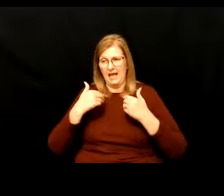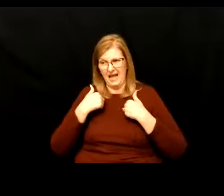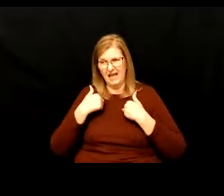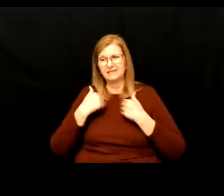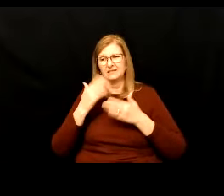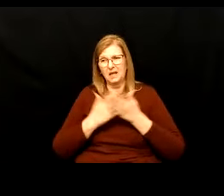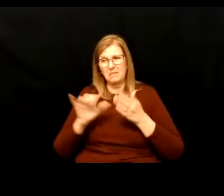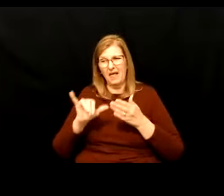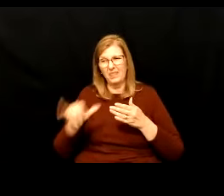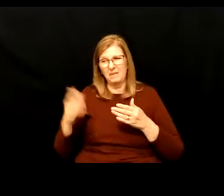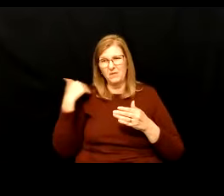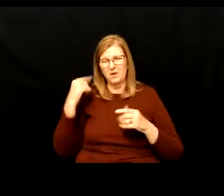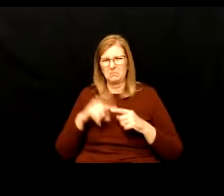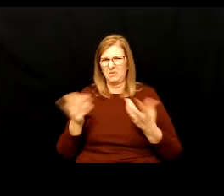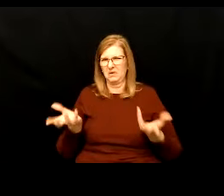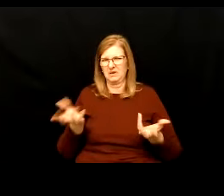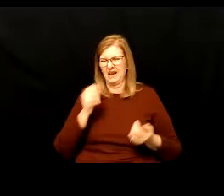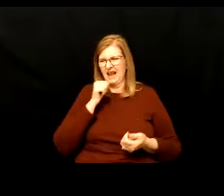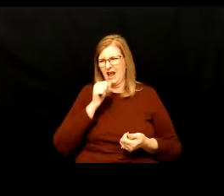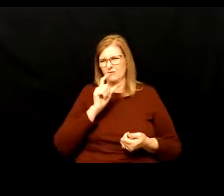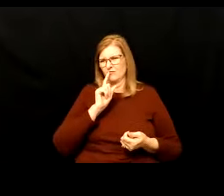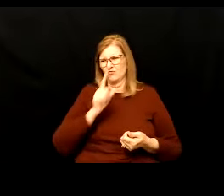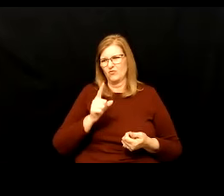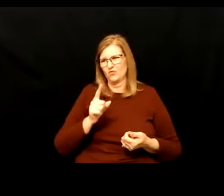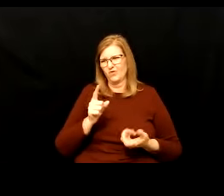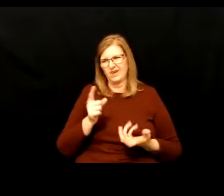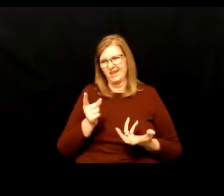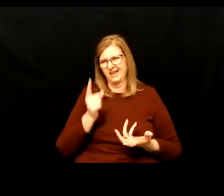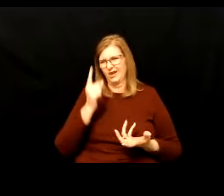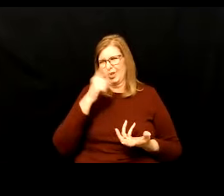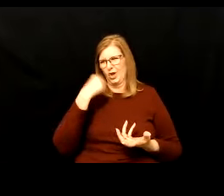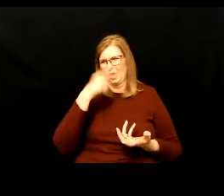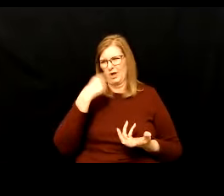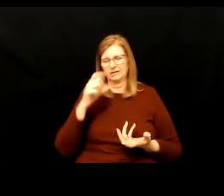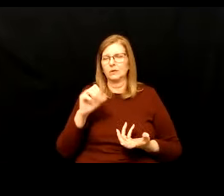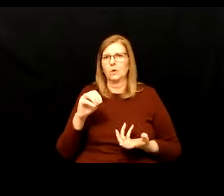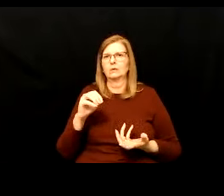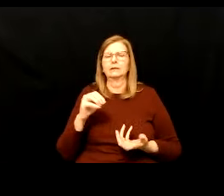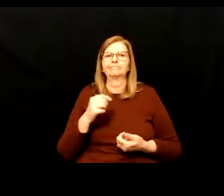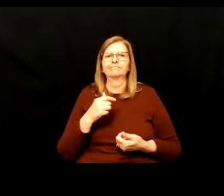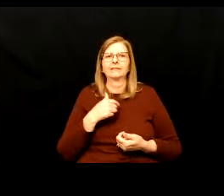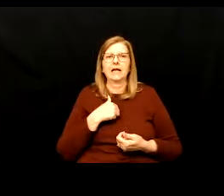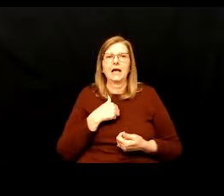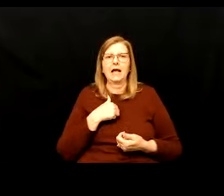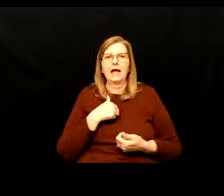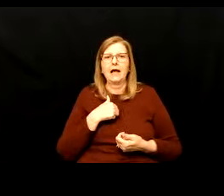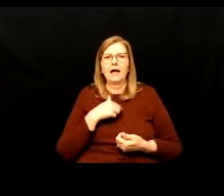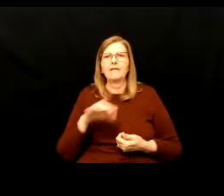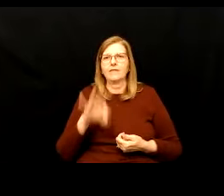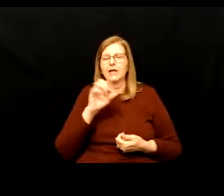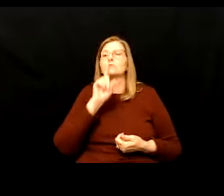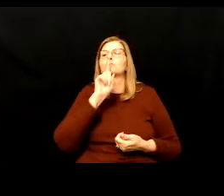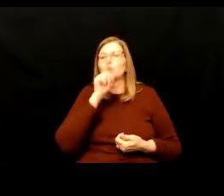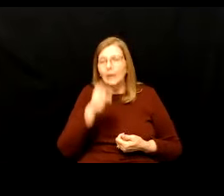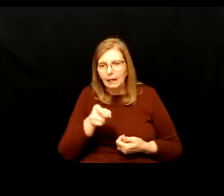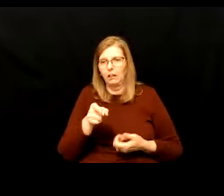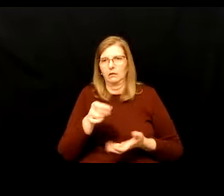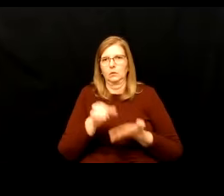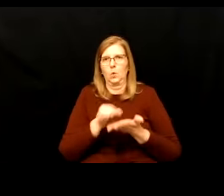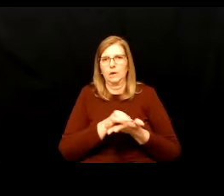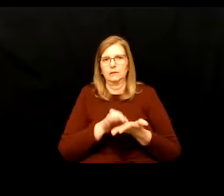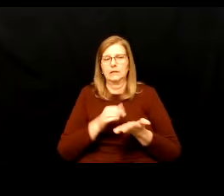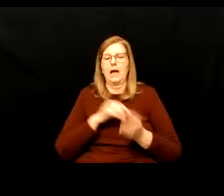thought those aren't very realistic. So I ended up finding actual coins. And so I put